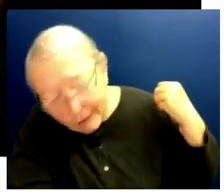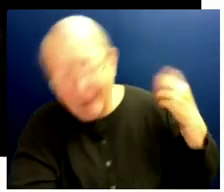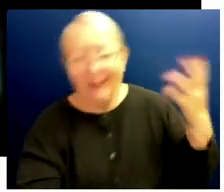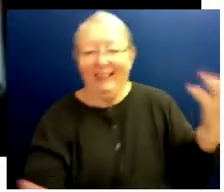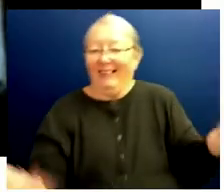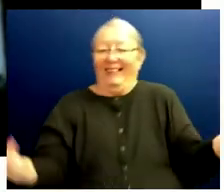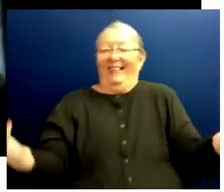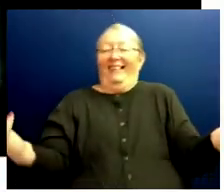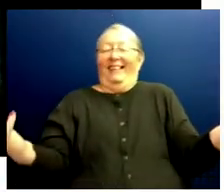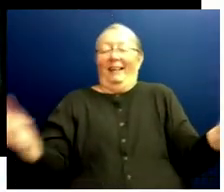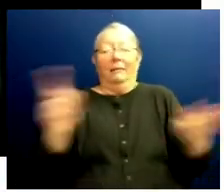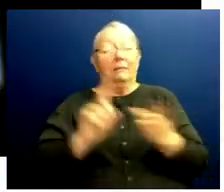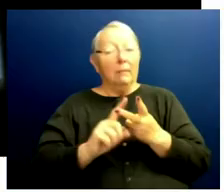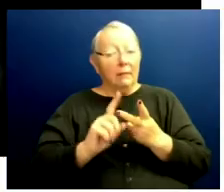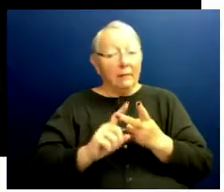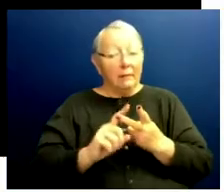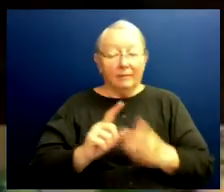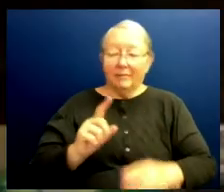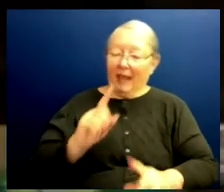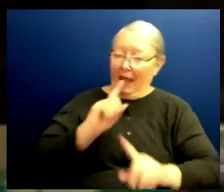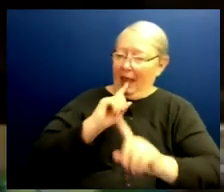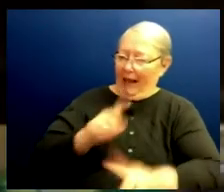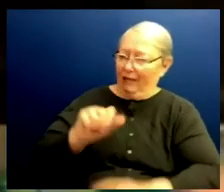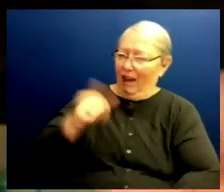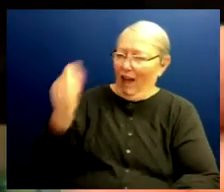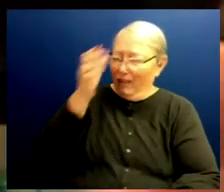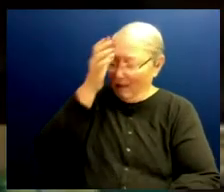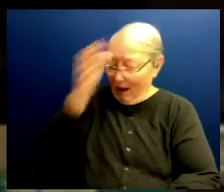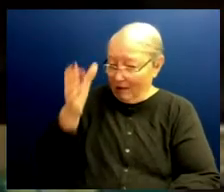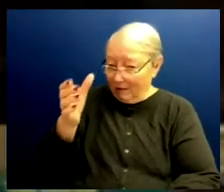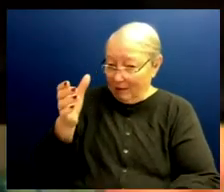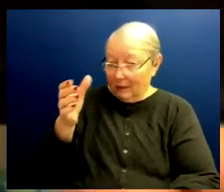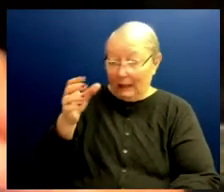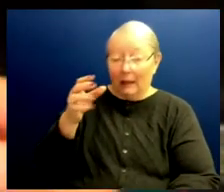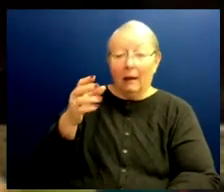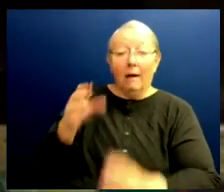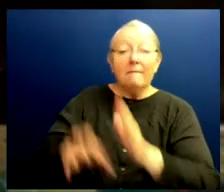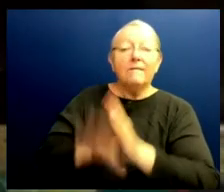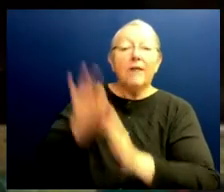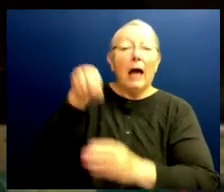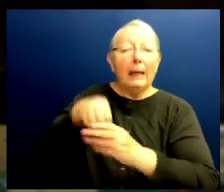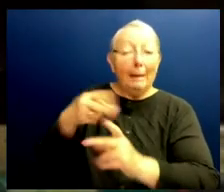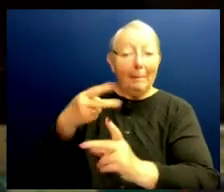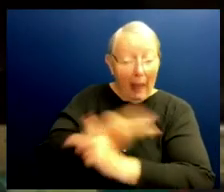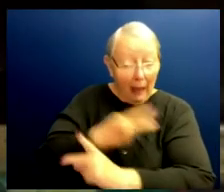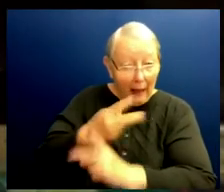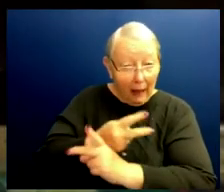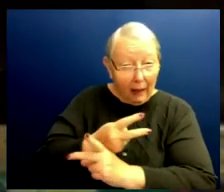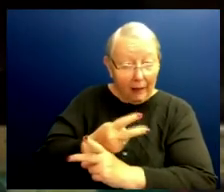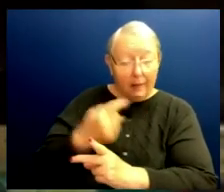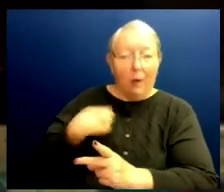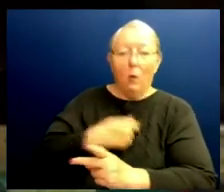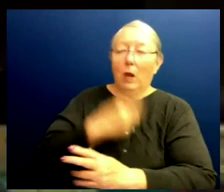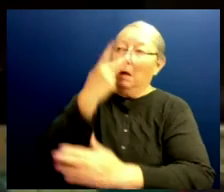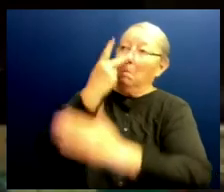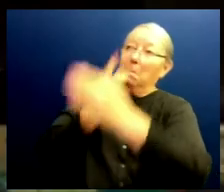Now, there's another concept that we use. It's a mathematical concept, very useful in us making predictions, but